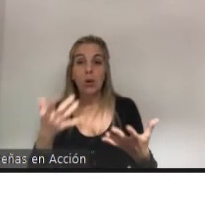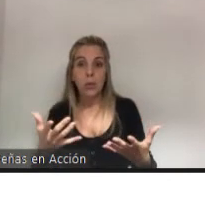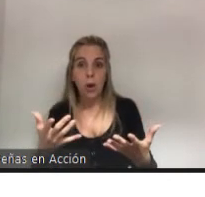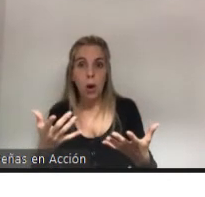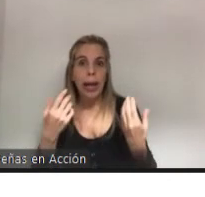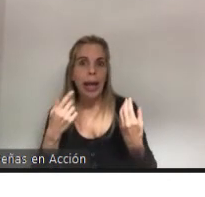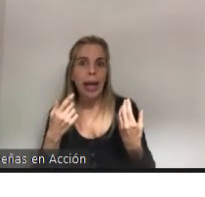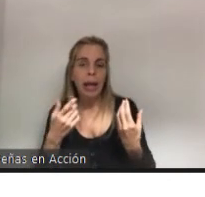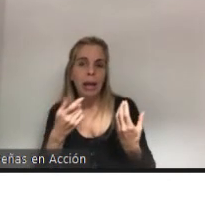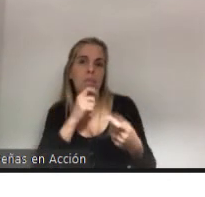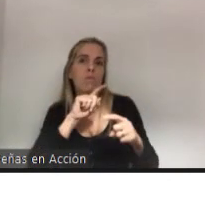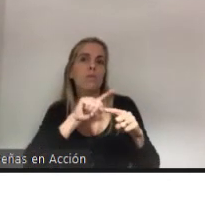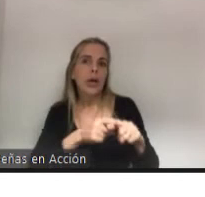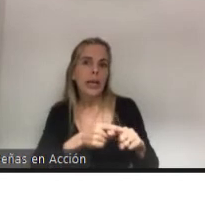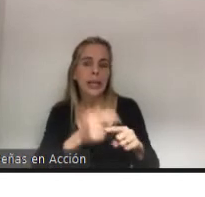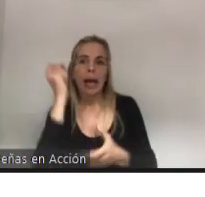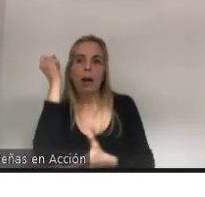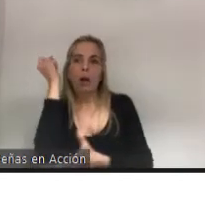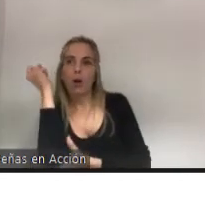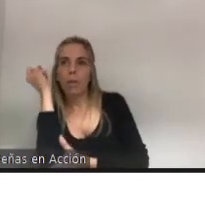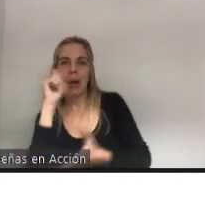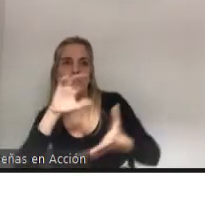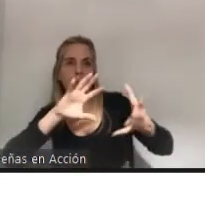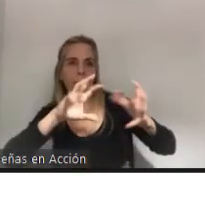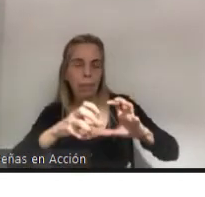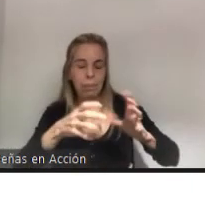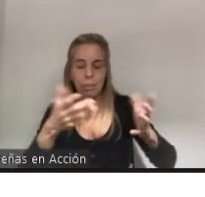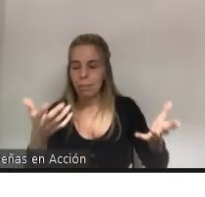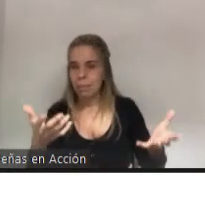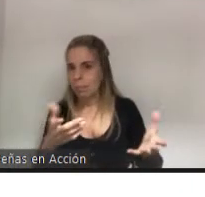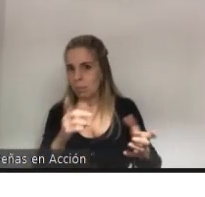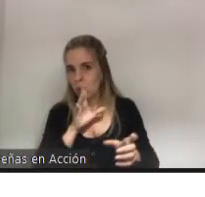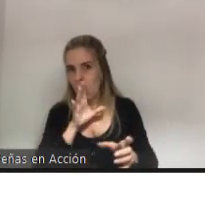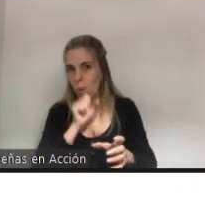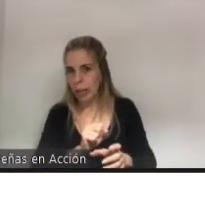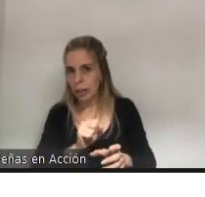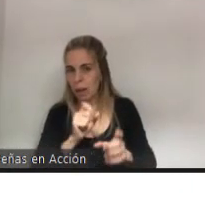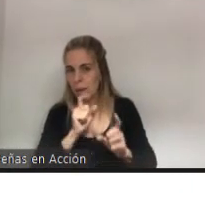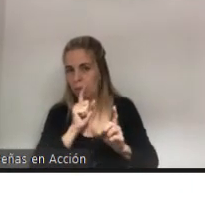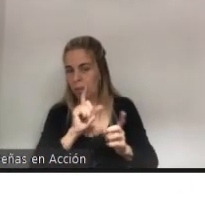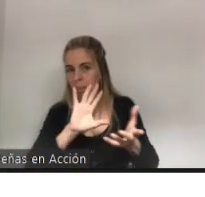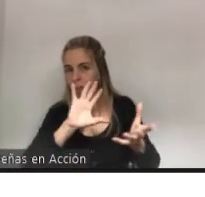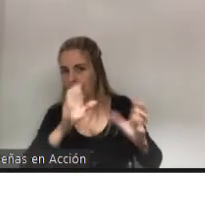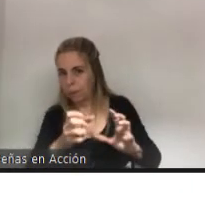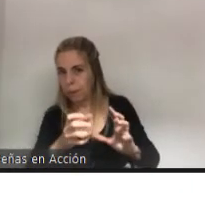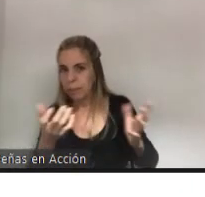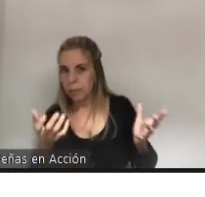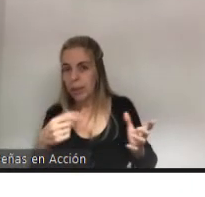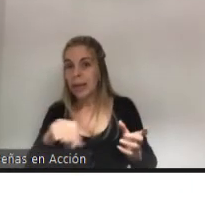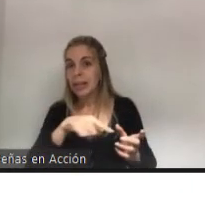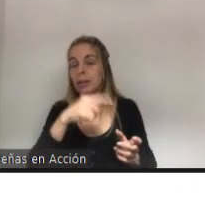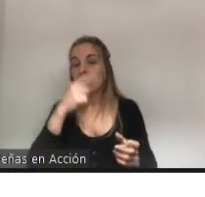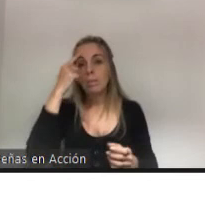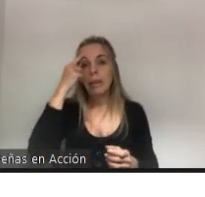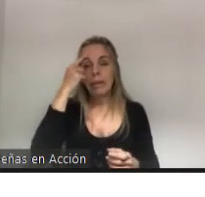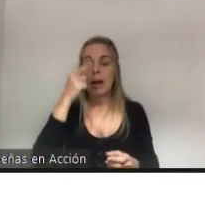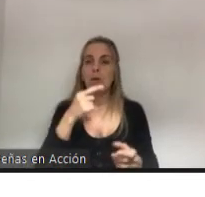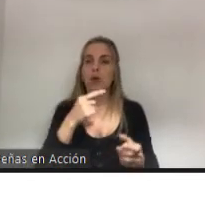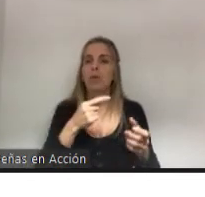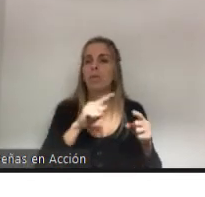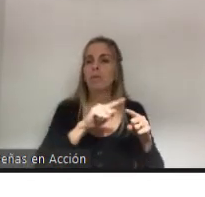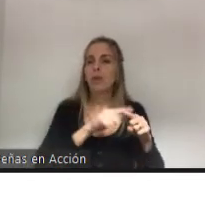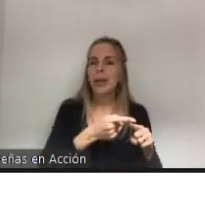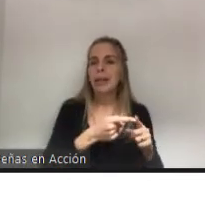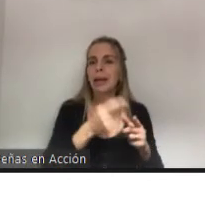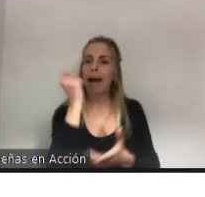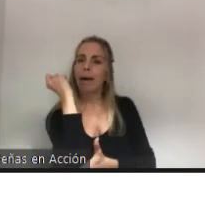the frail nature of a political and economic system that cannot be supported. And when we think about it from the